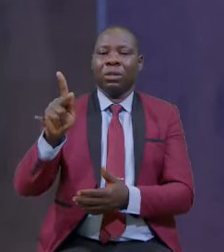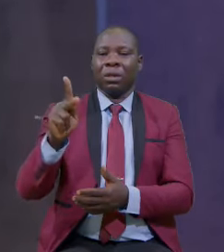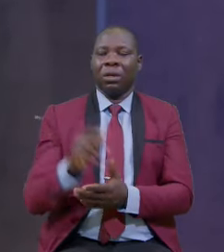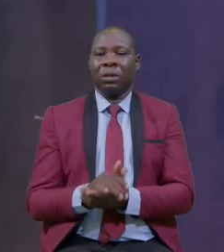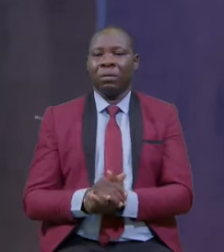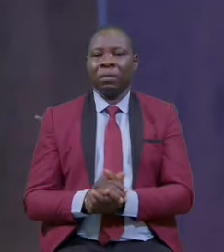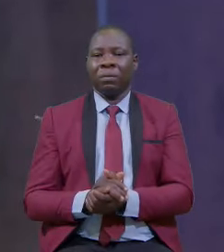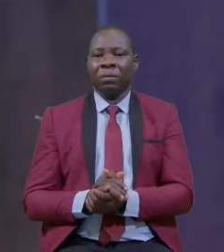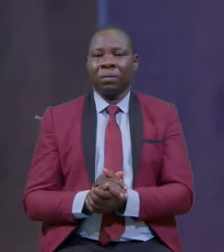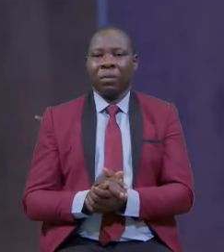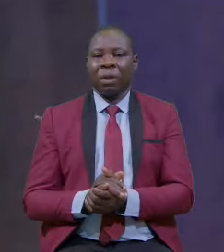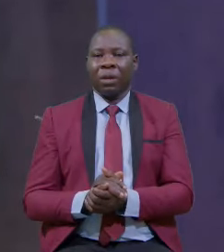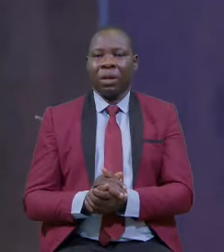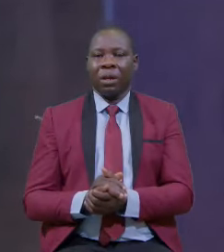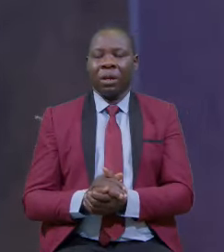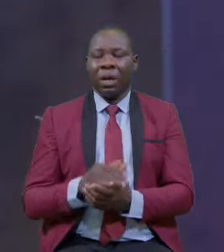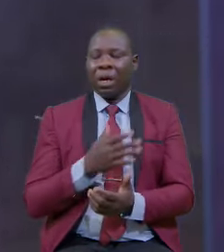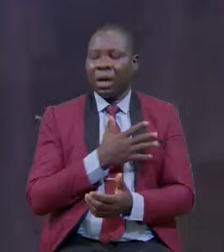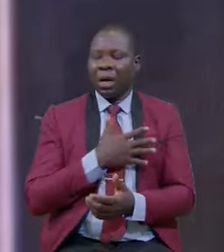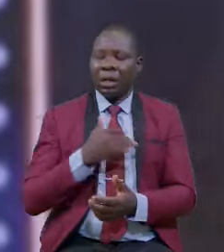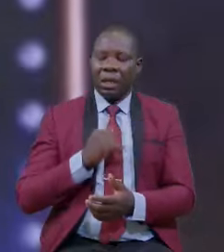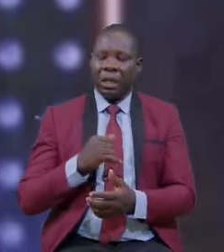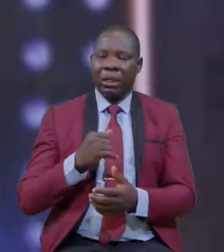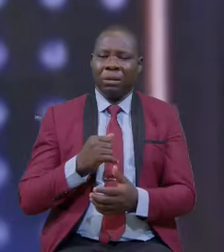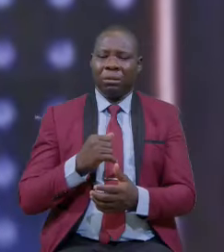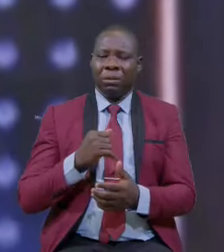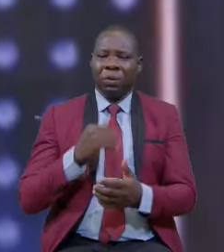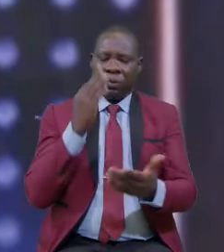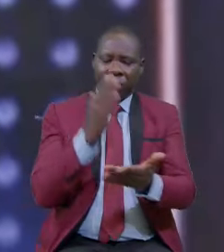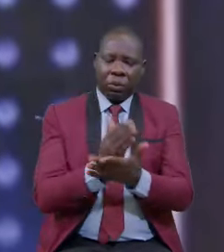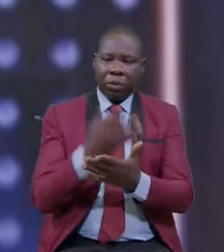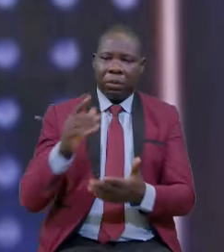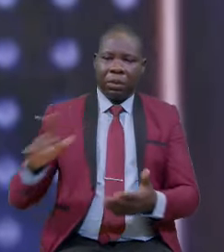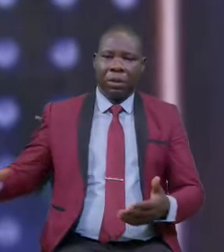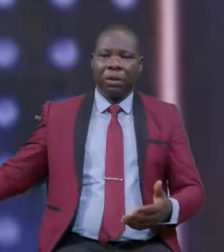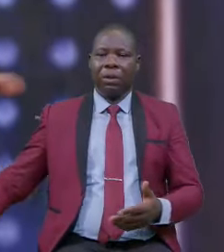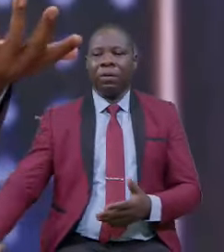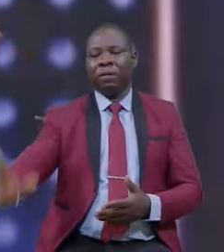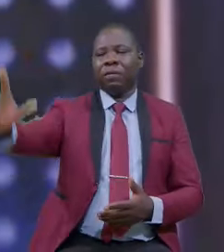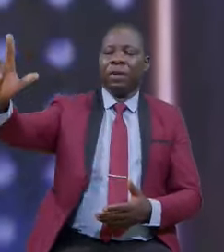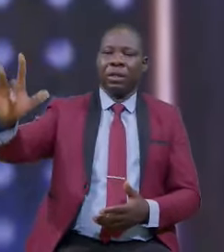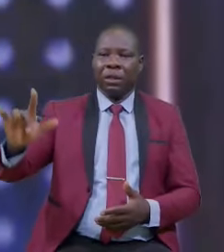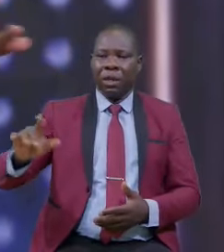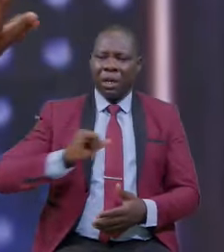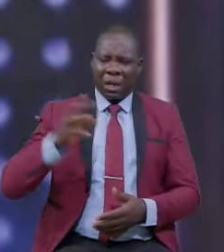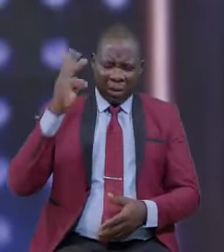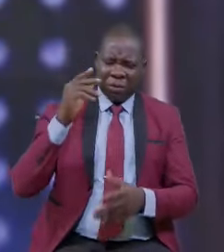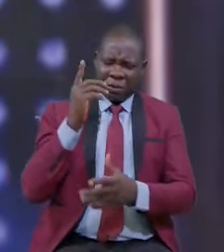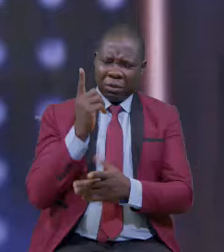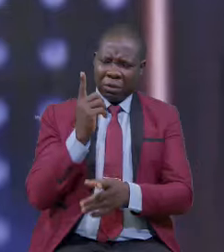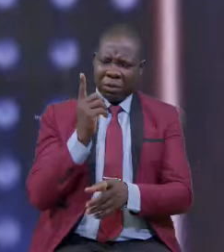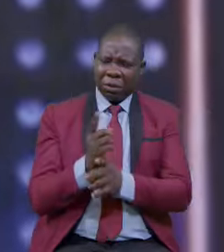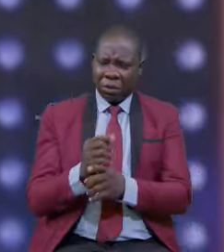the flight many years ago. And we're just sitting down there with a friend. We didn't know where we'll stay